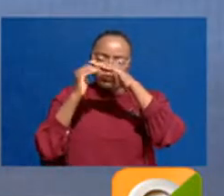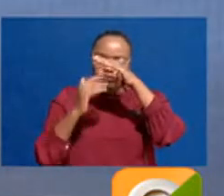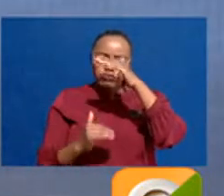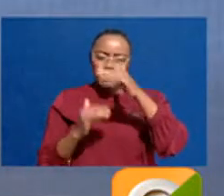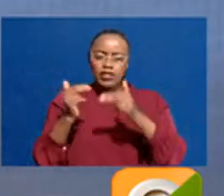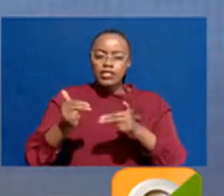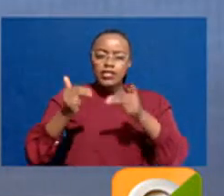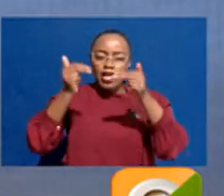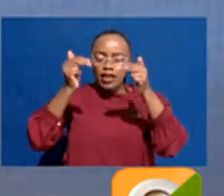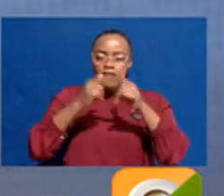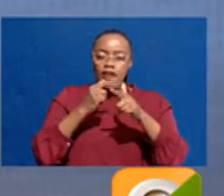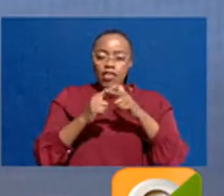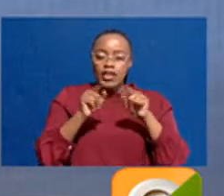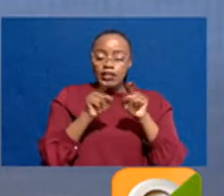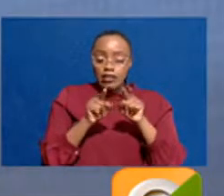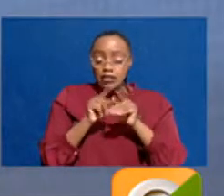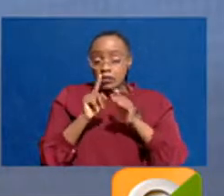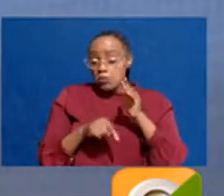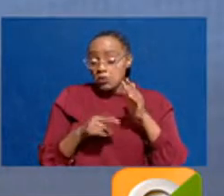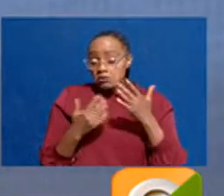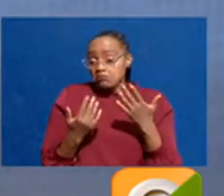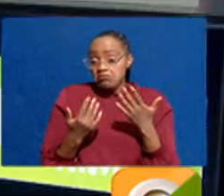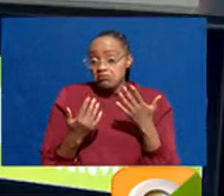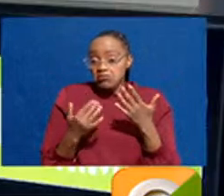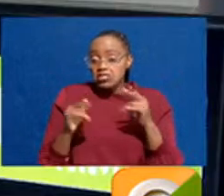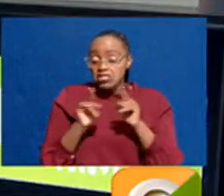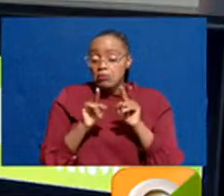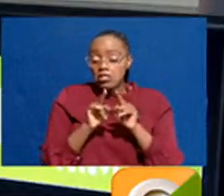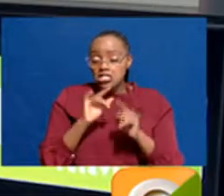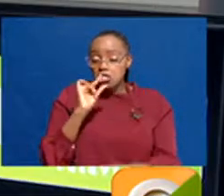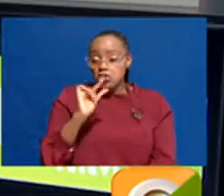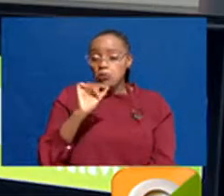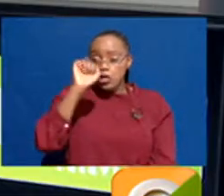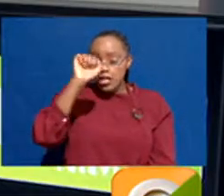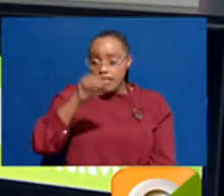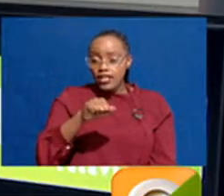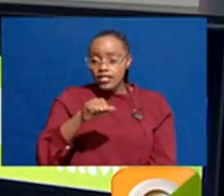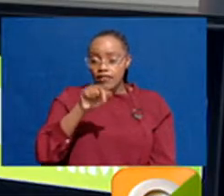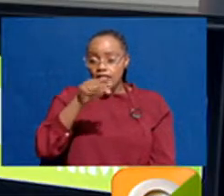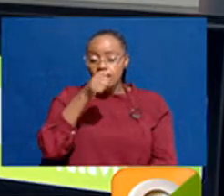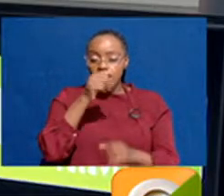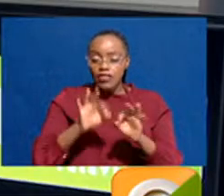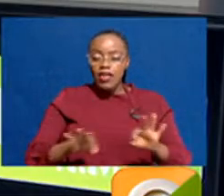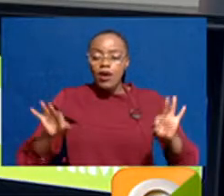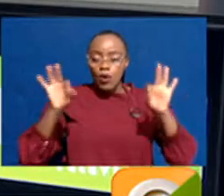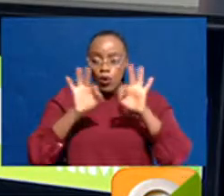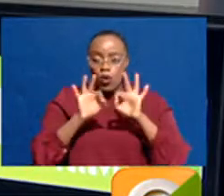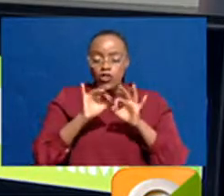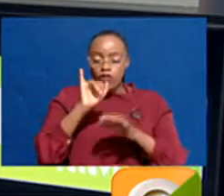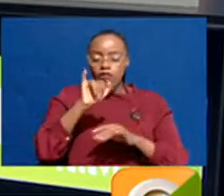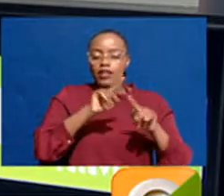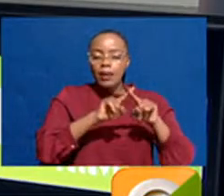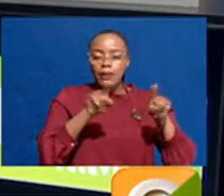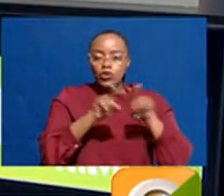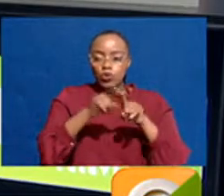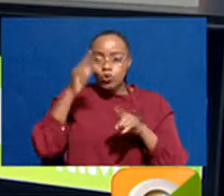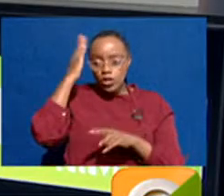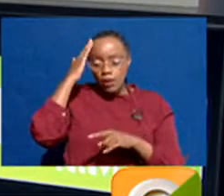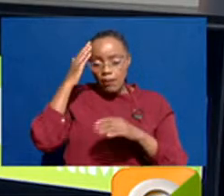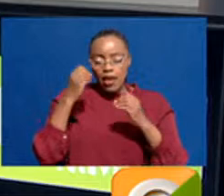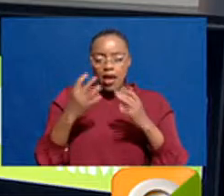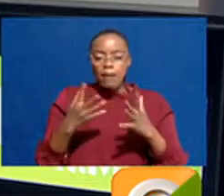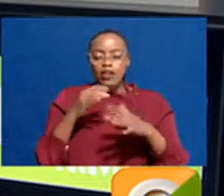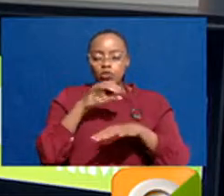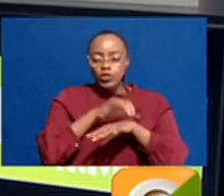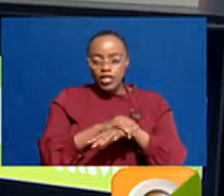higher. In absolute terms, it's yes. still small. Yes, because that is the worth of the job. Remember, mm-hmm. as I mentioned earlier, we do carry